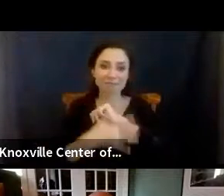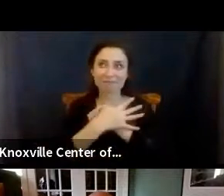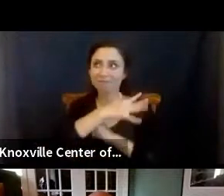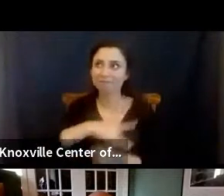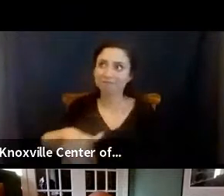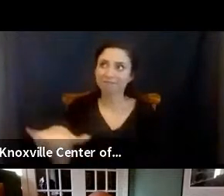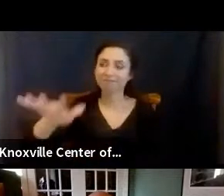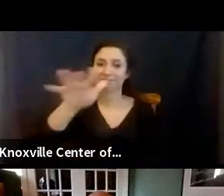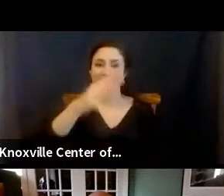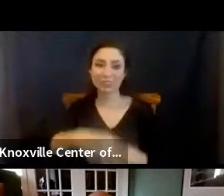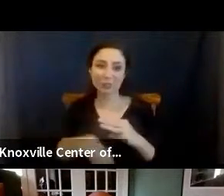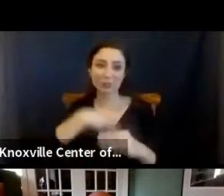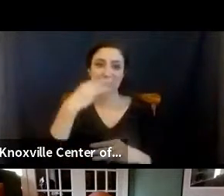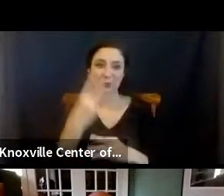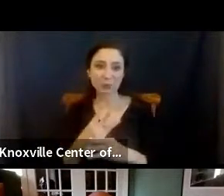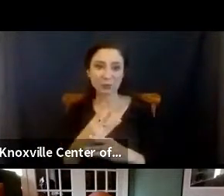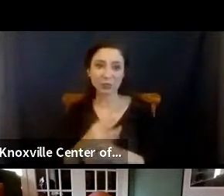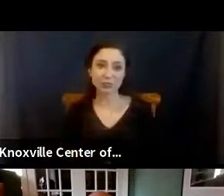decide,